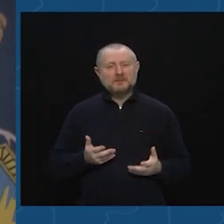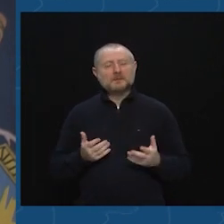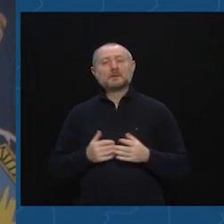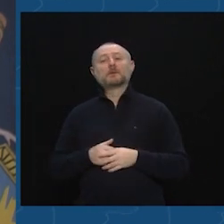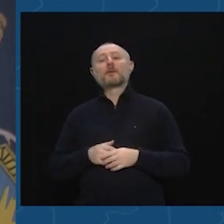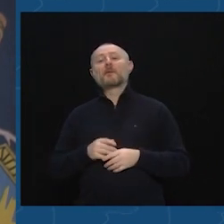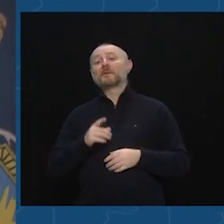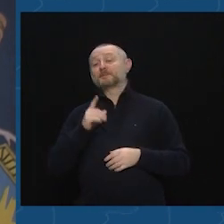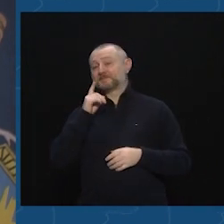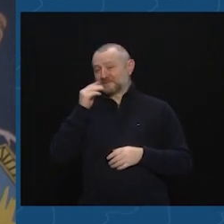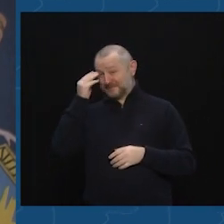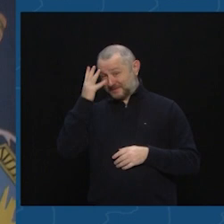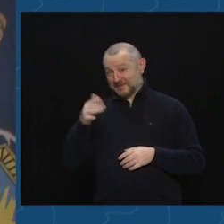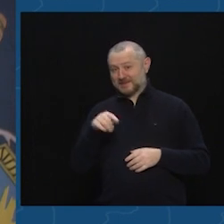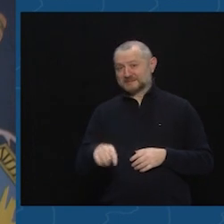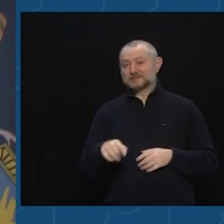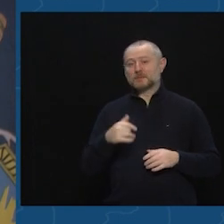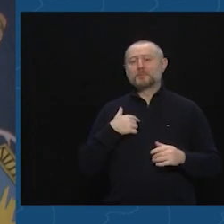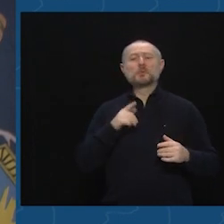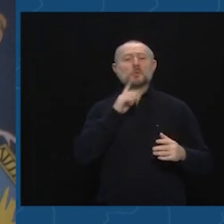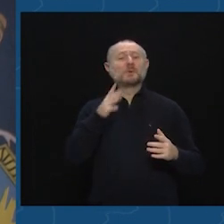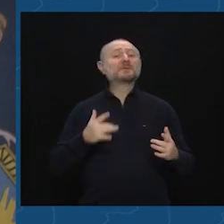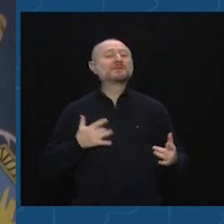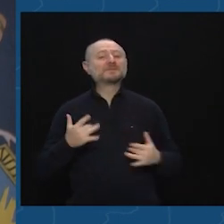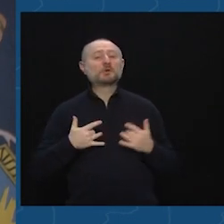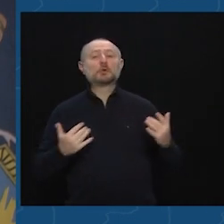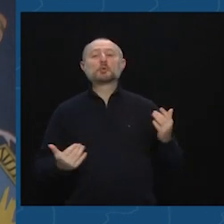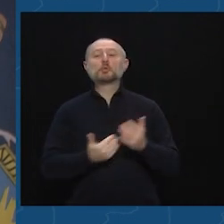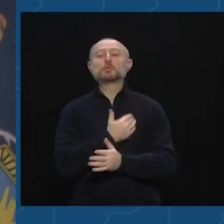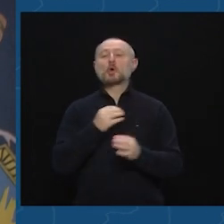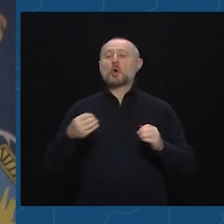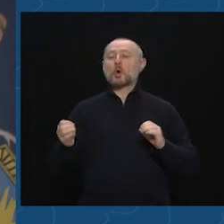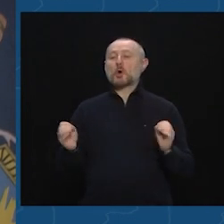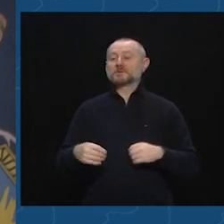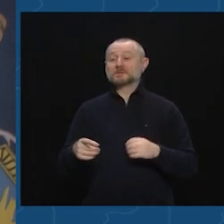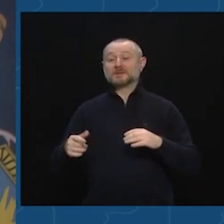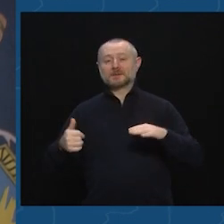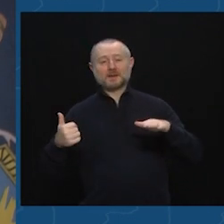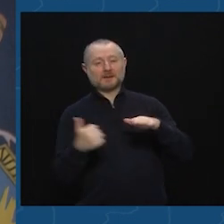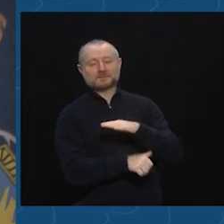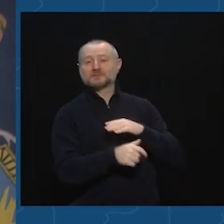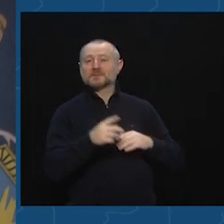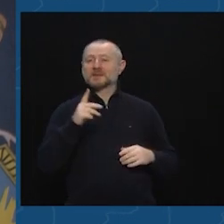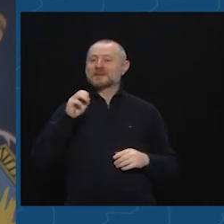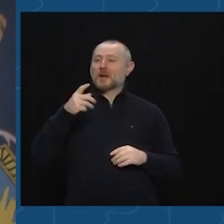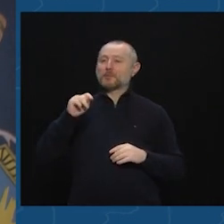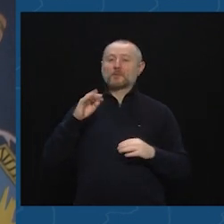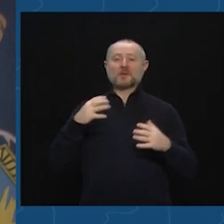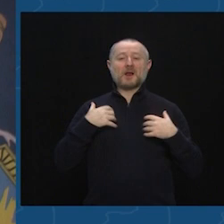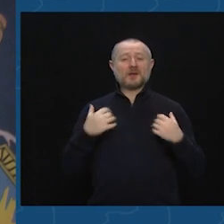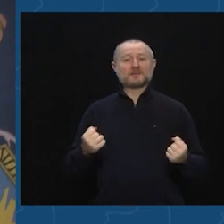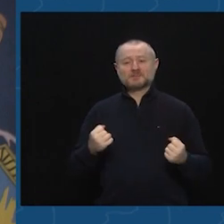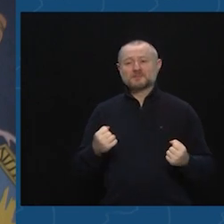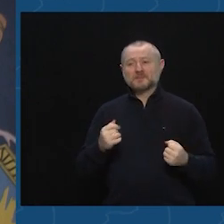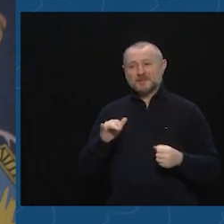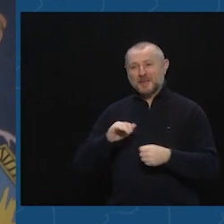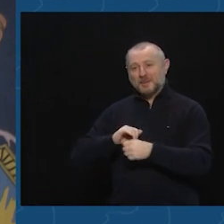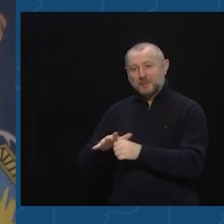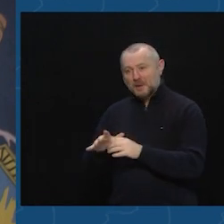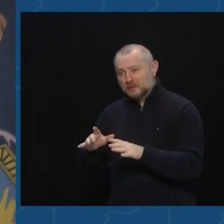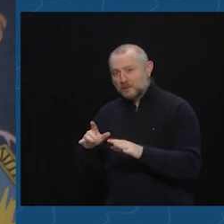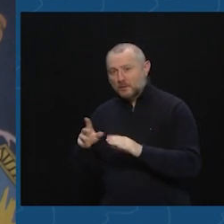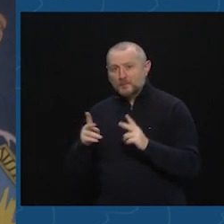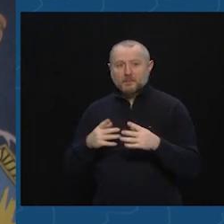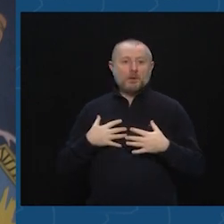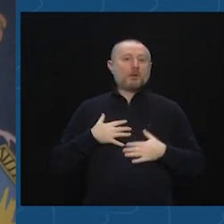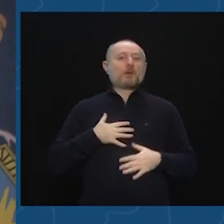in the Department of Health. People have been shaken to their core from this pandemic. And I asked the question on a briefing call this